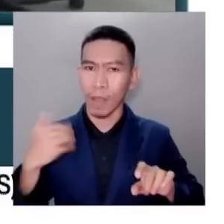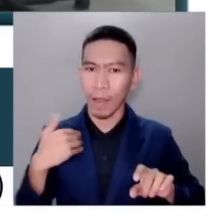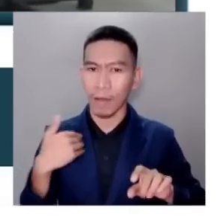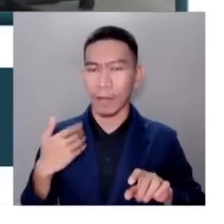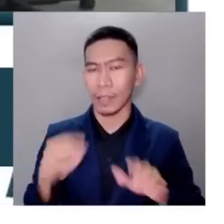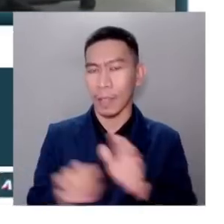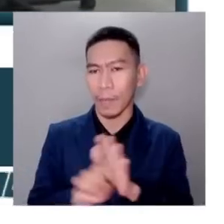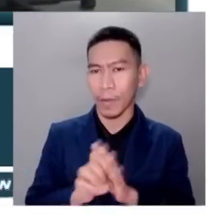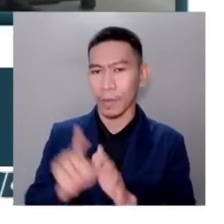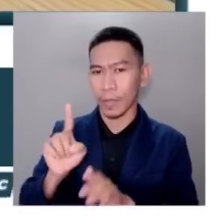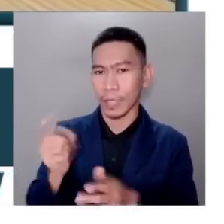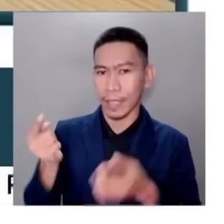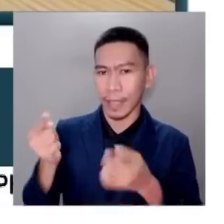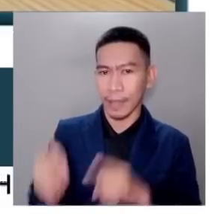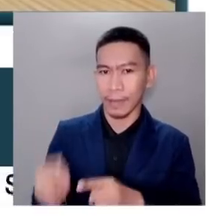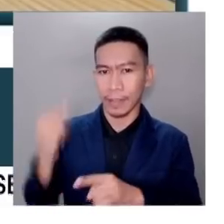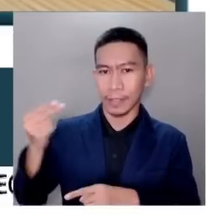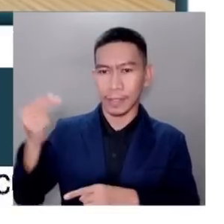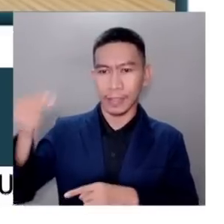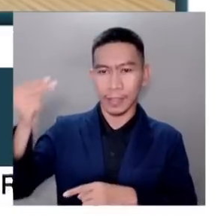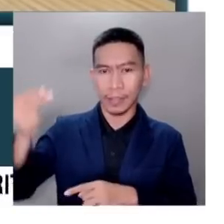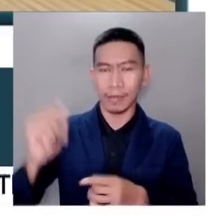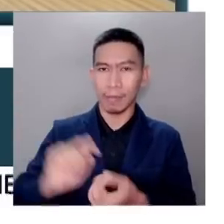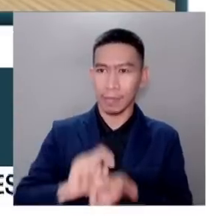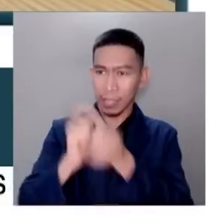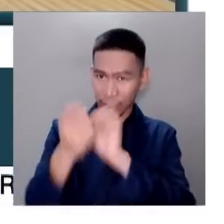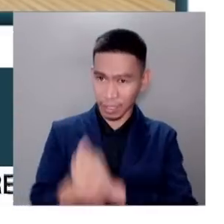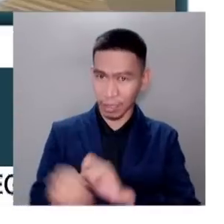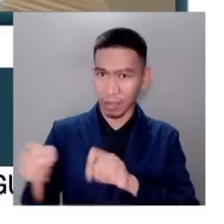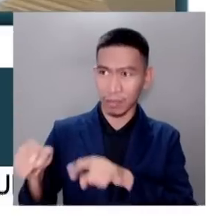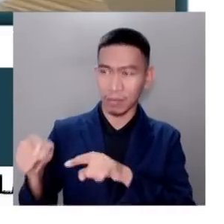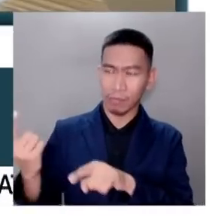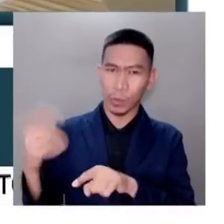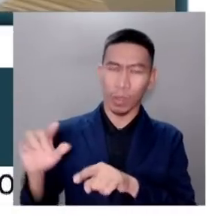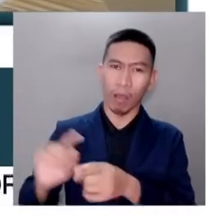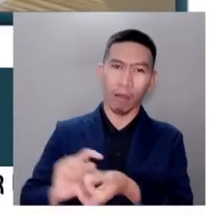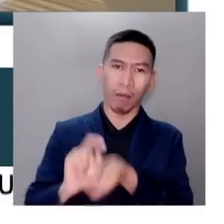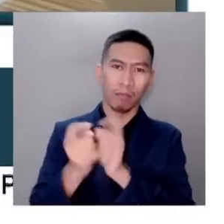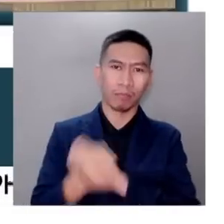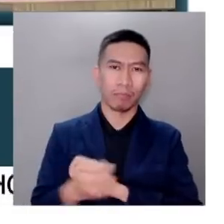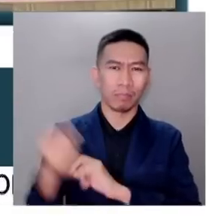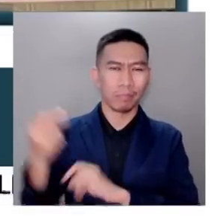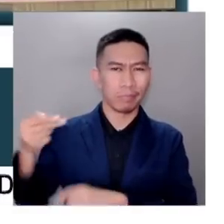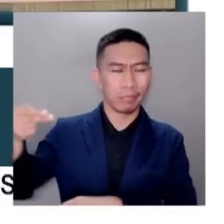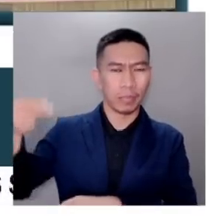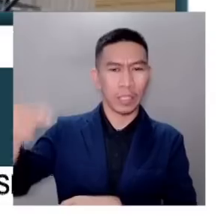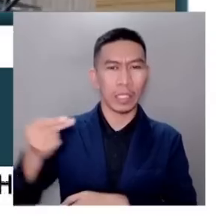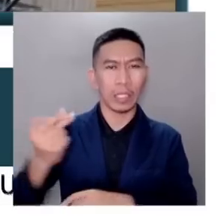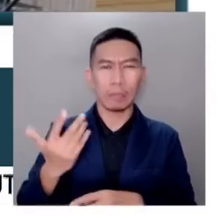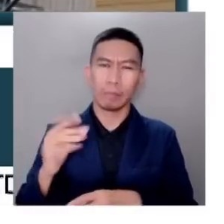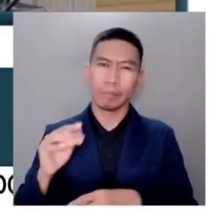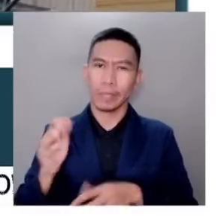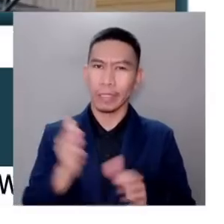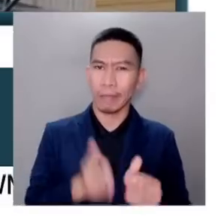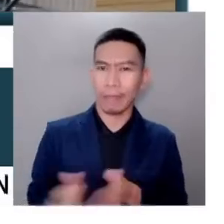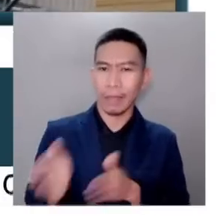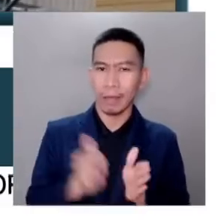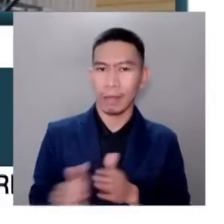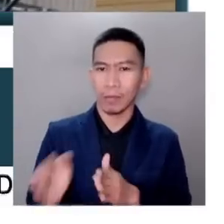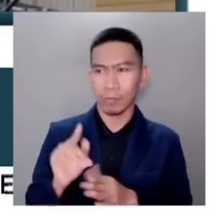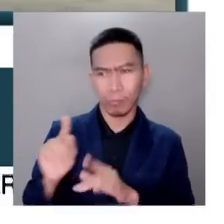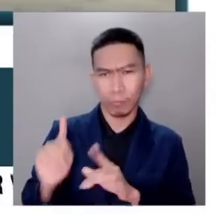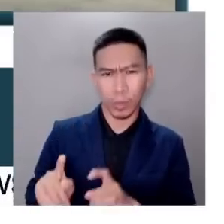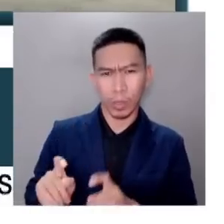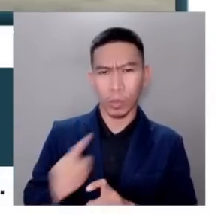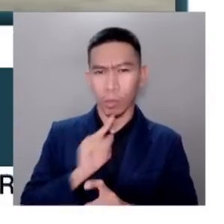example, history was changed in front of our eyes. These tactics were tested. And who were the targets? The